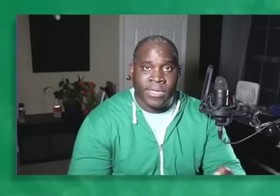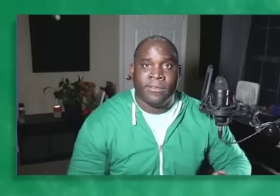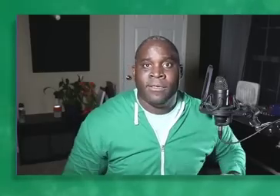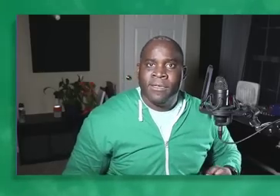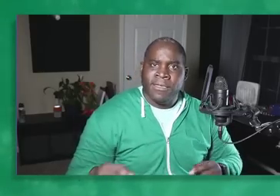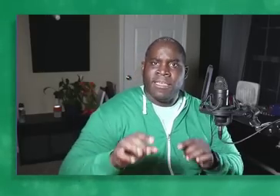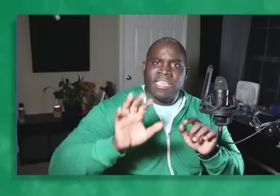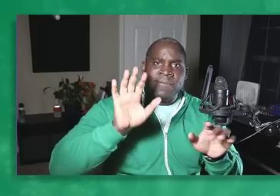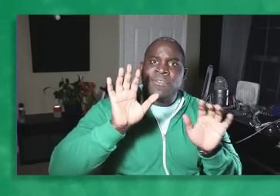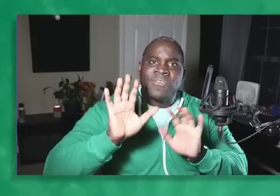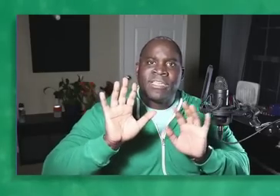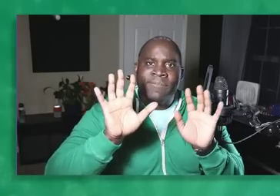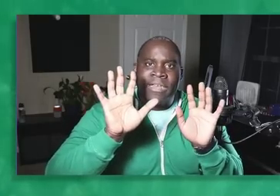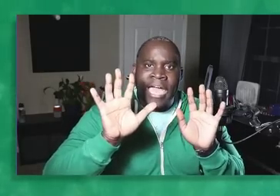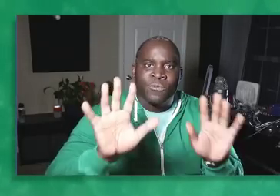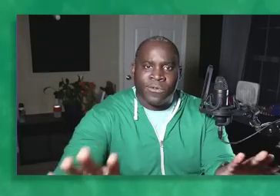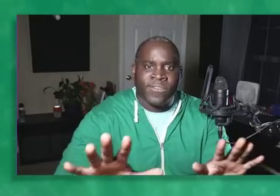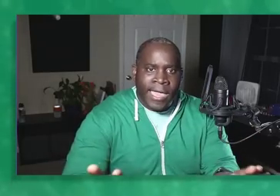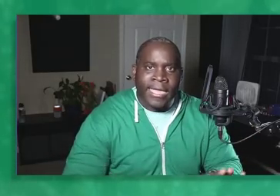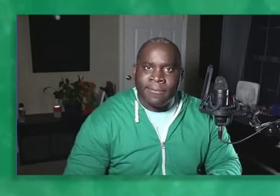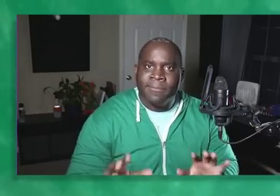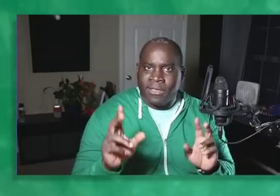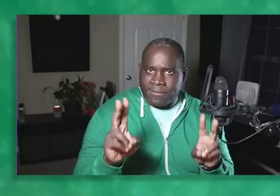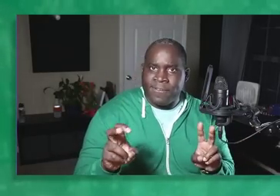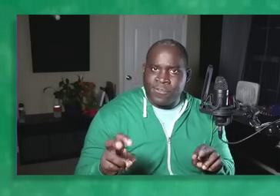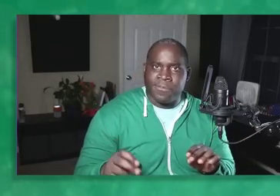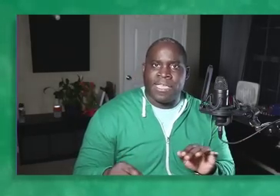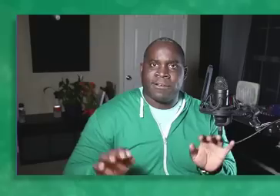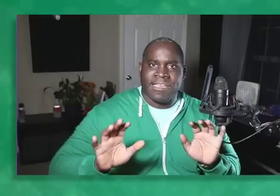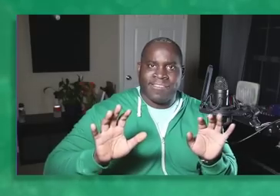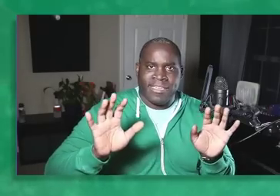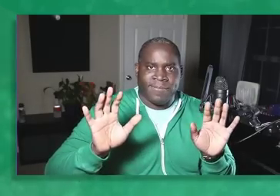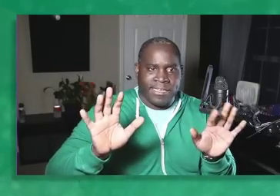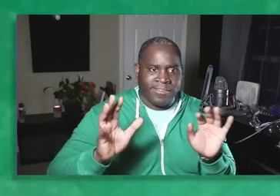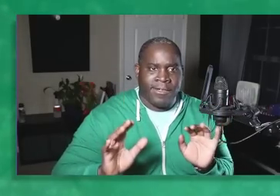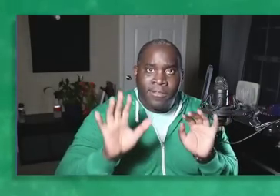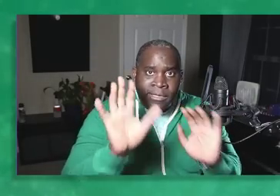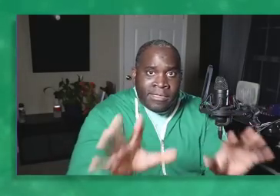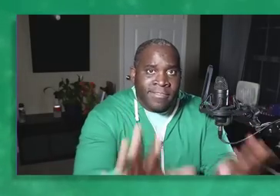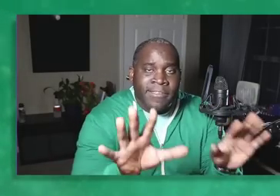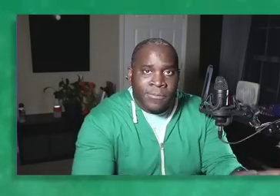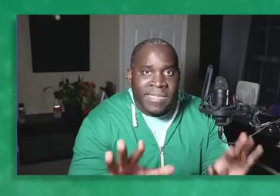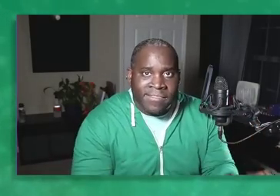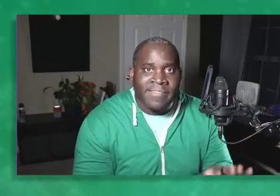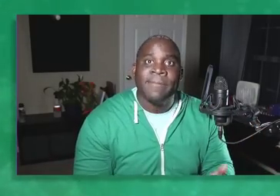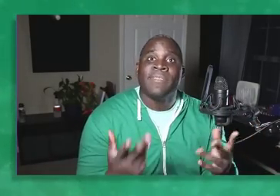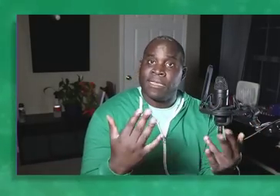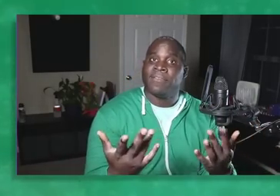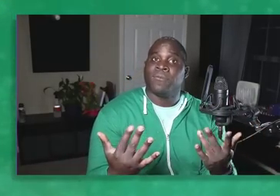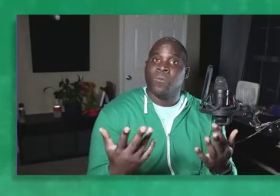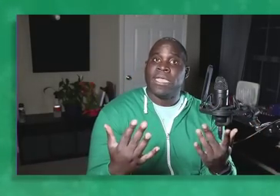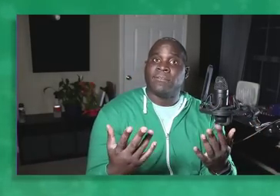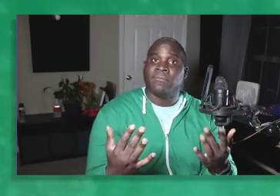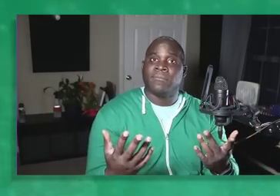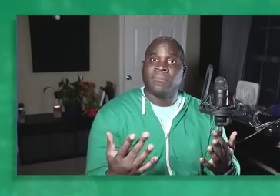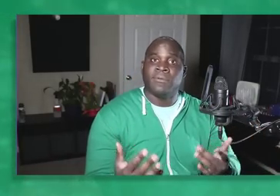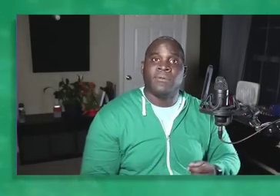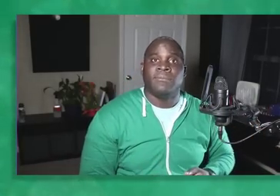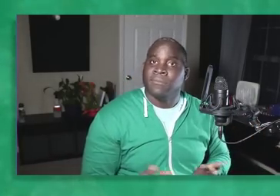goes into it, even though it's not even an actual sign, an official standardized sign of ASL, still means the same thing as